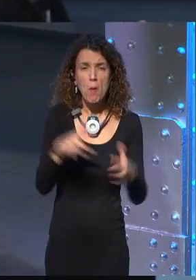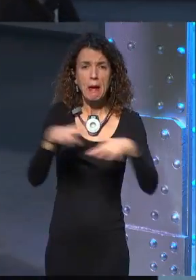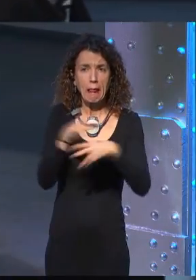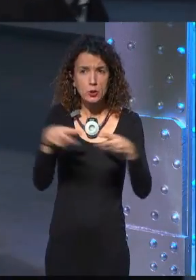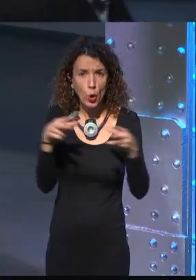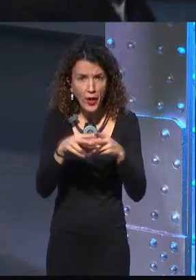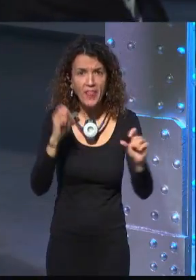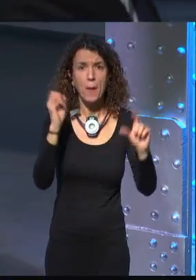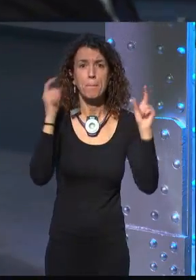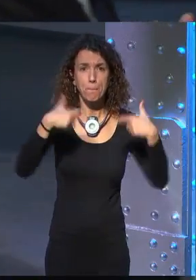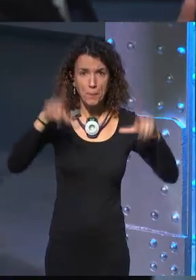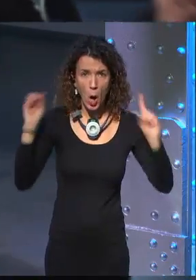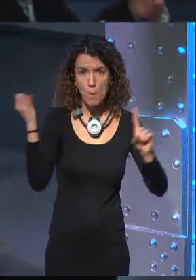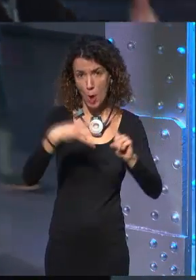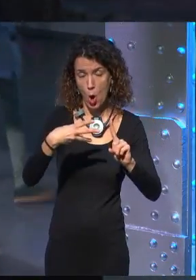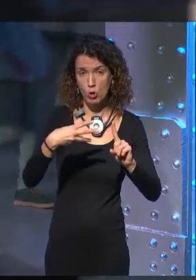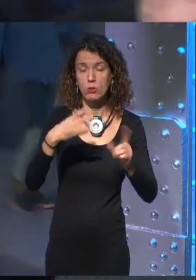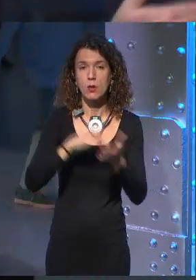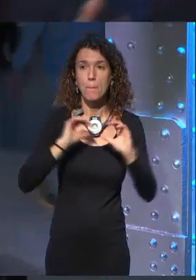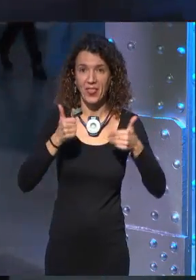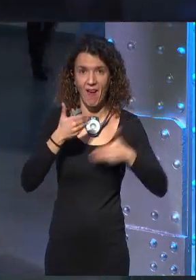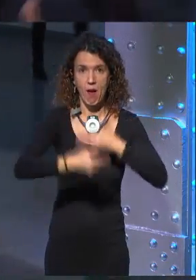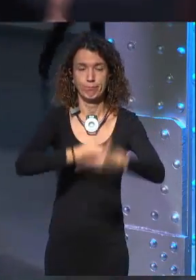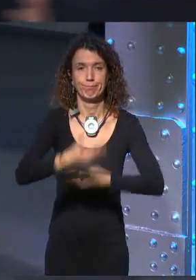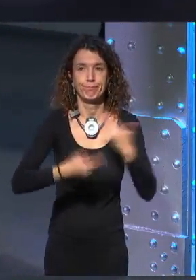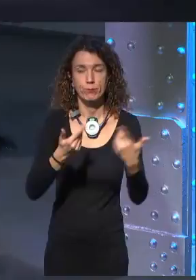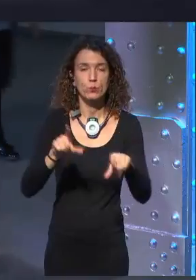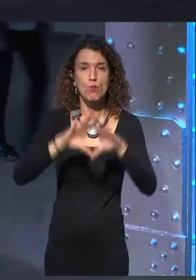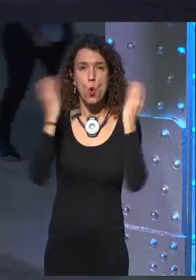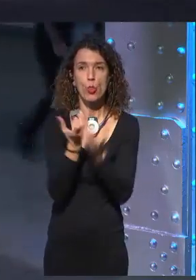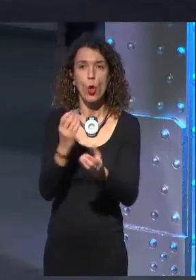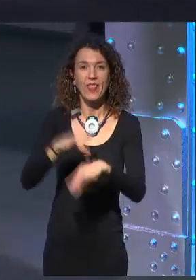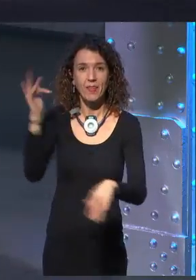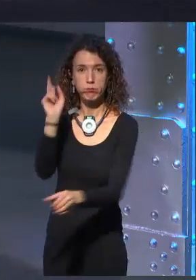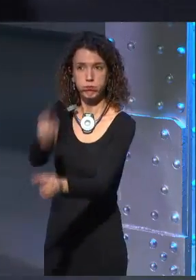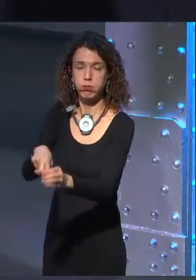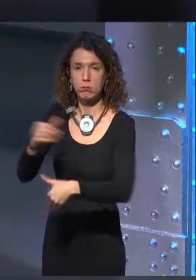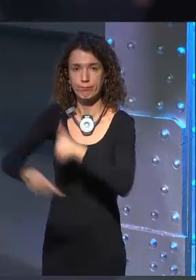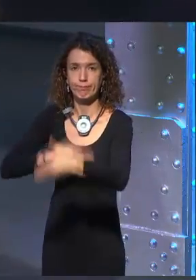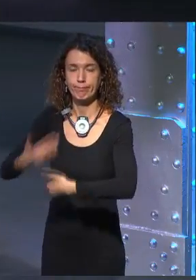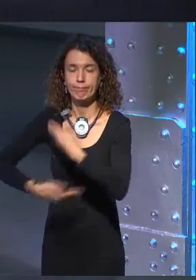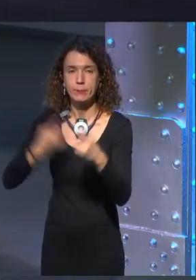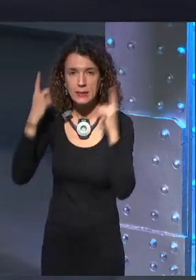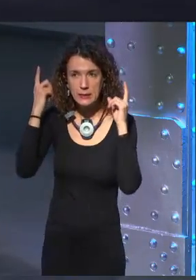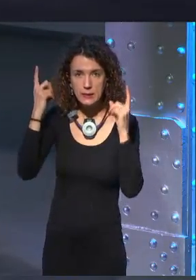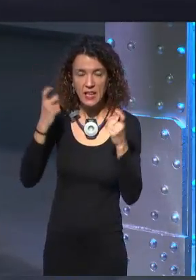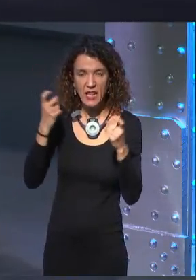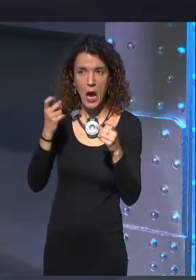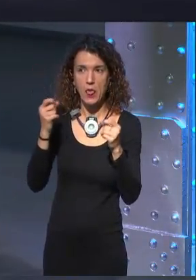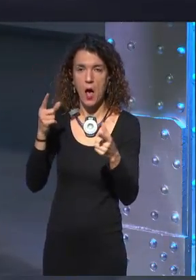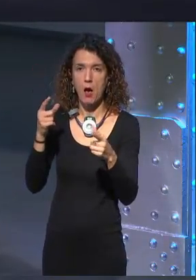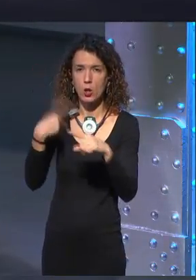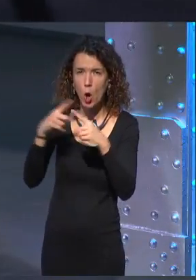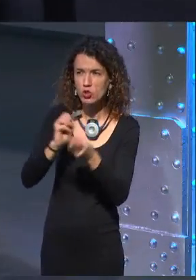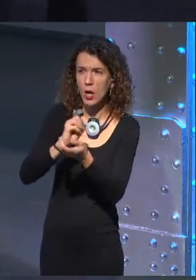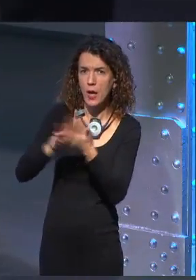blog. We're gonna take digital over. We're gonna give everything we know for free to show value to our potential customers, and then they'll buy from us. And I said, that is